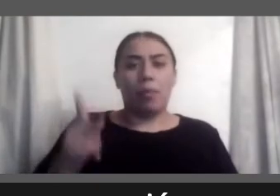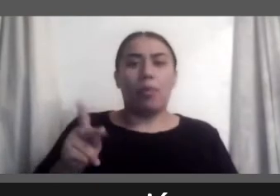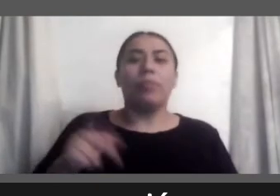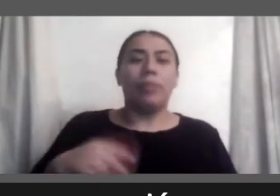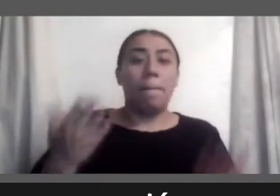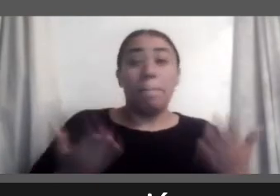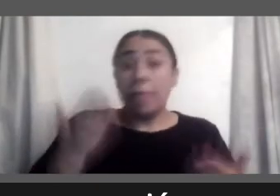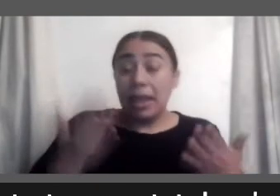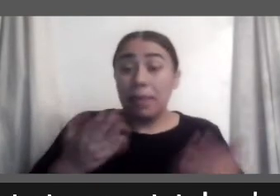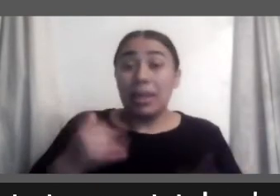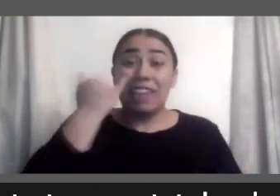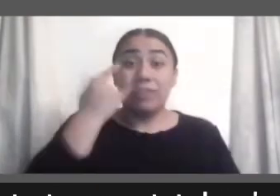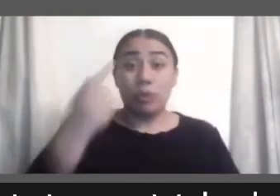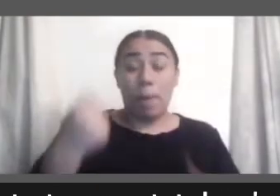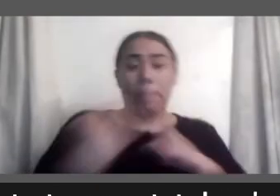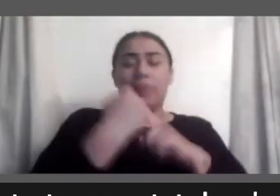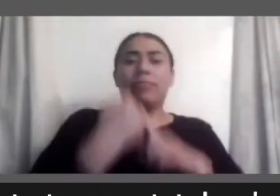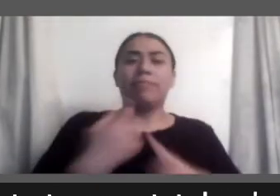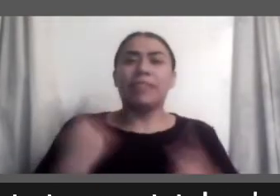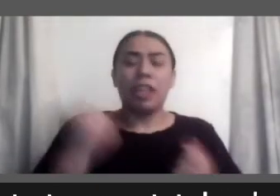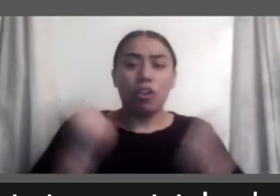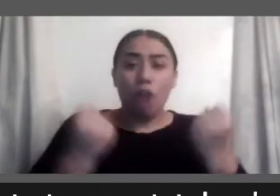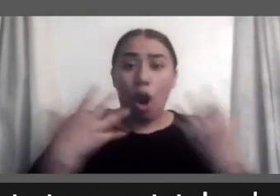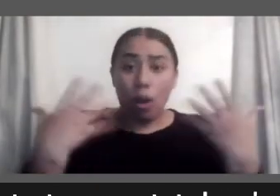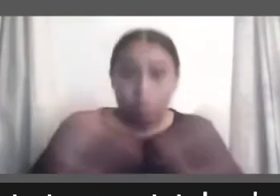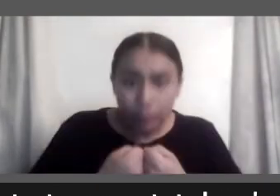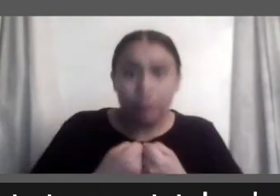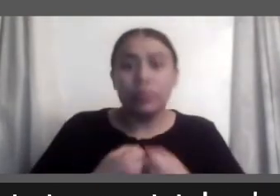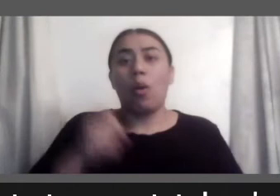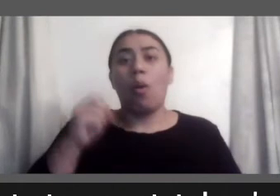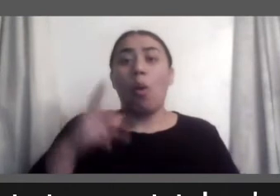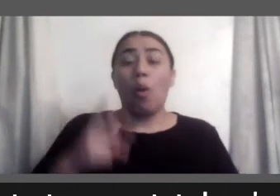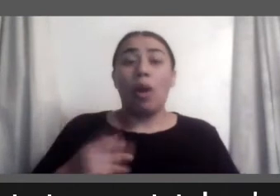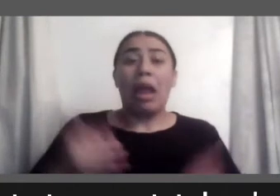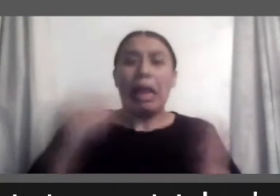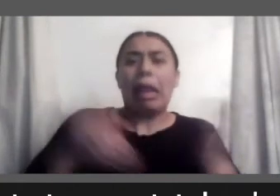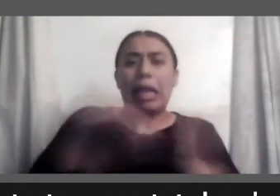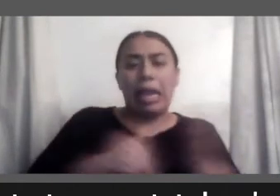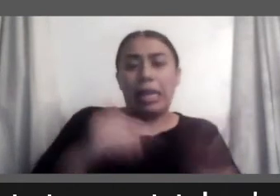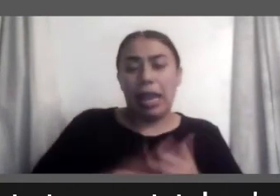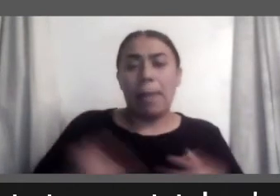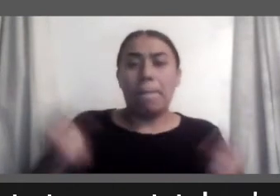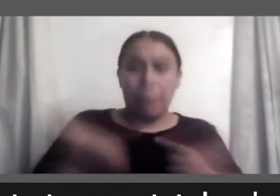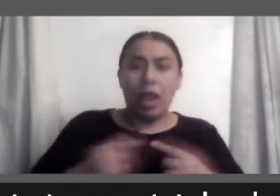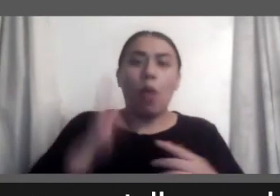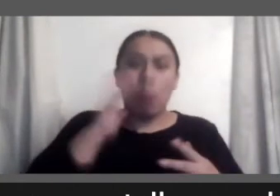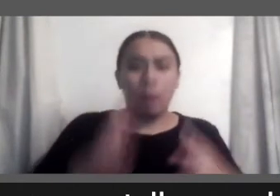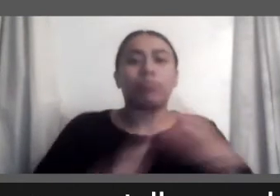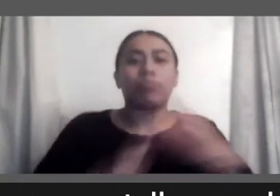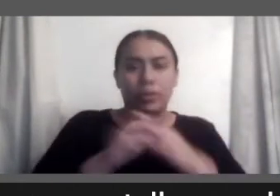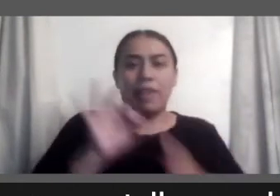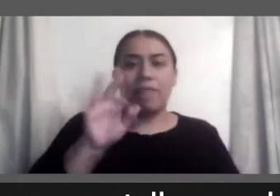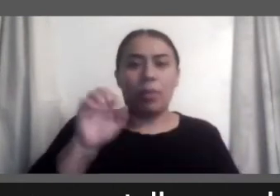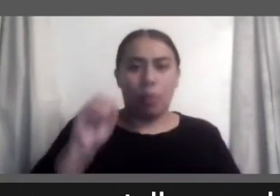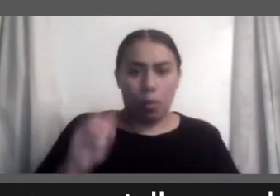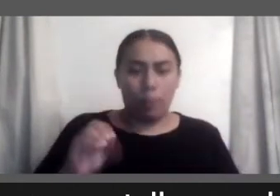patients, including a stressful, traumatic, physical, or emotional event, such as a car accident or repetitive injuries,